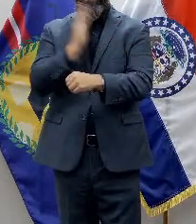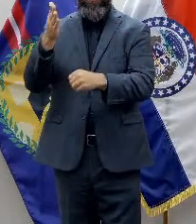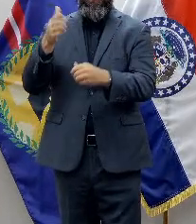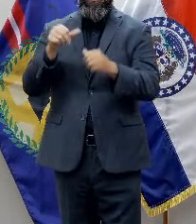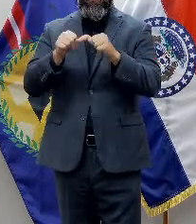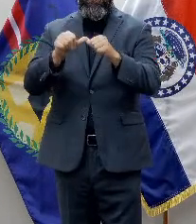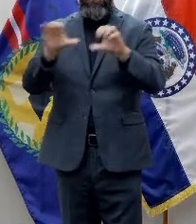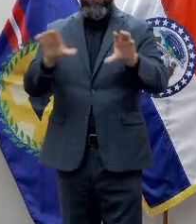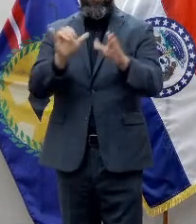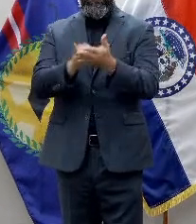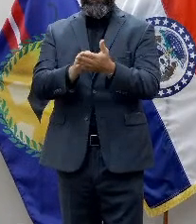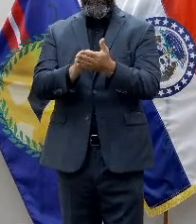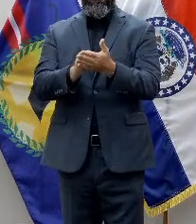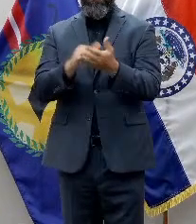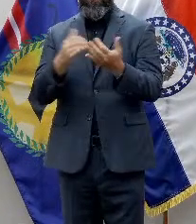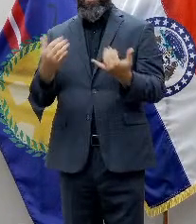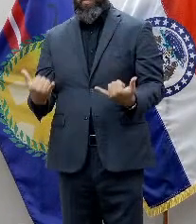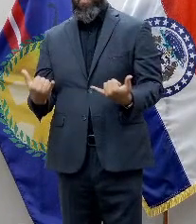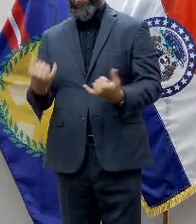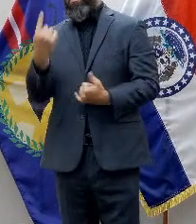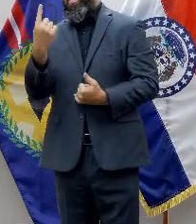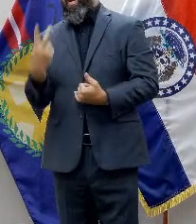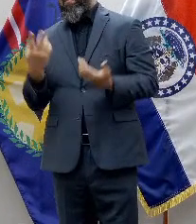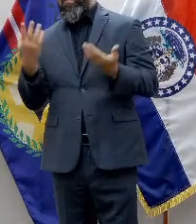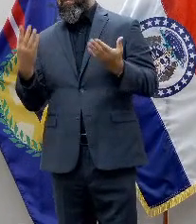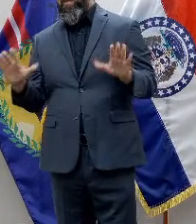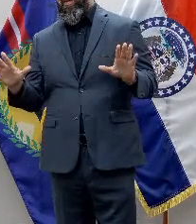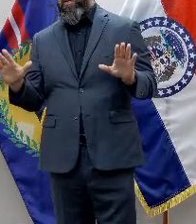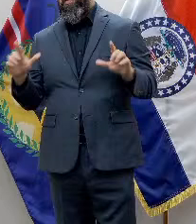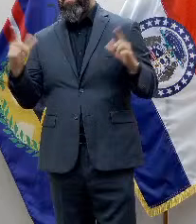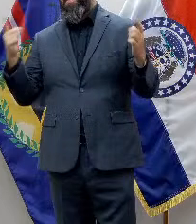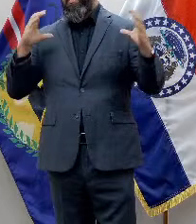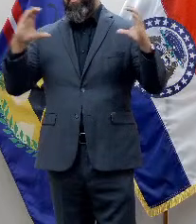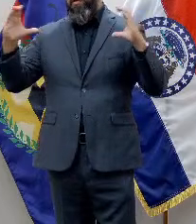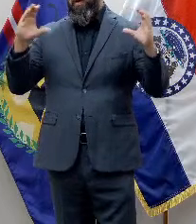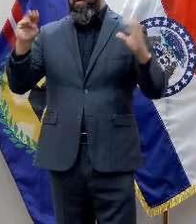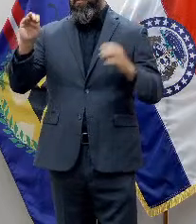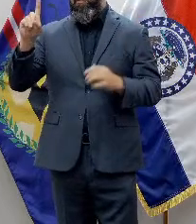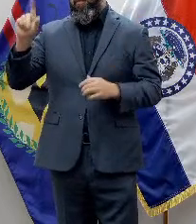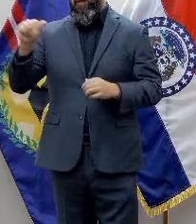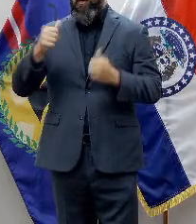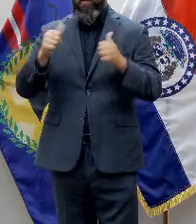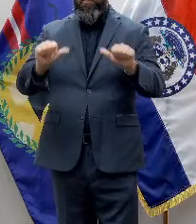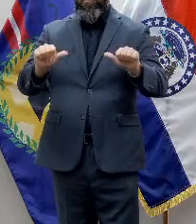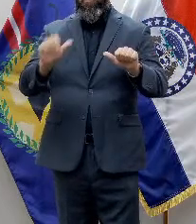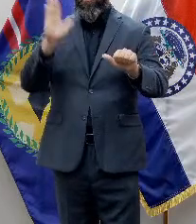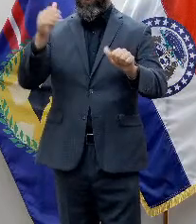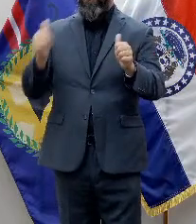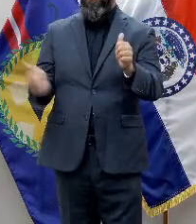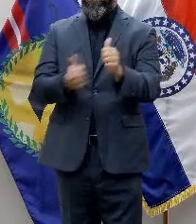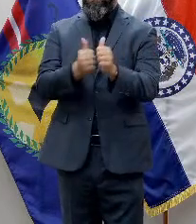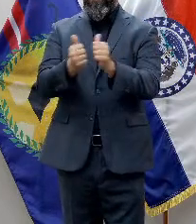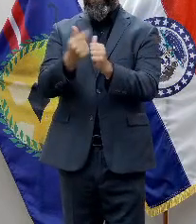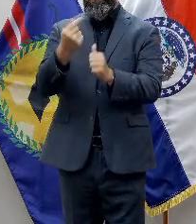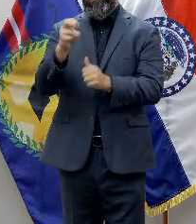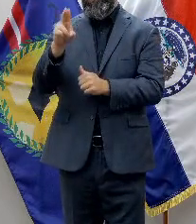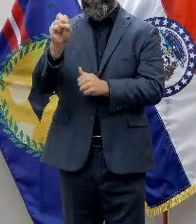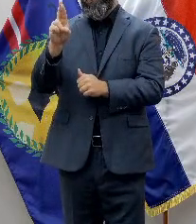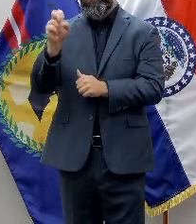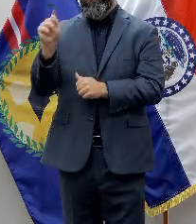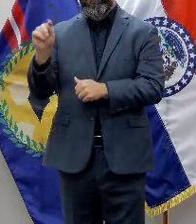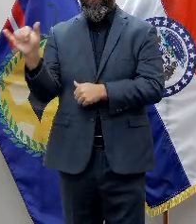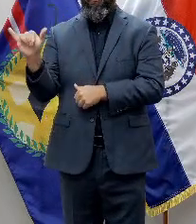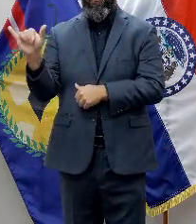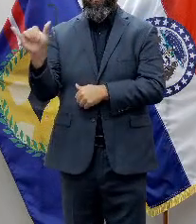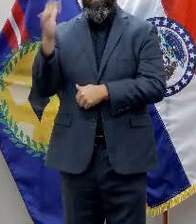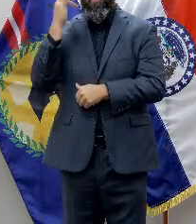that. We are about halfway through those big communication mass media efforts, but we will keep up with grassroots community engagement efforts because